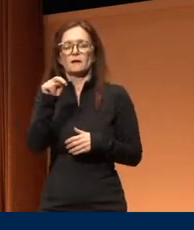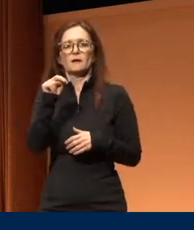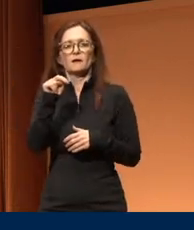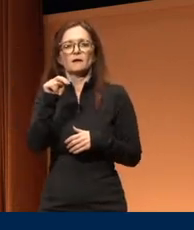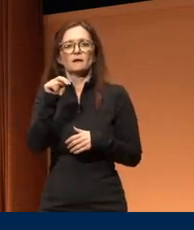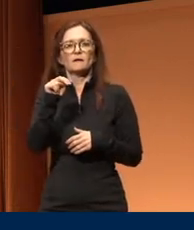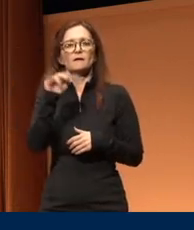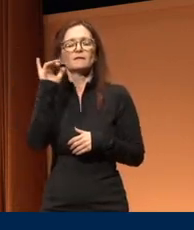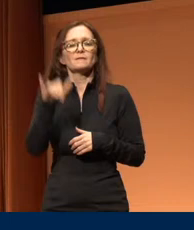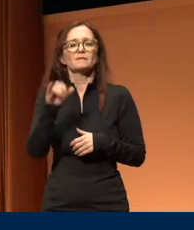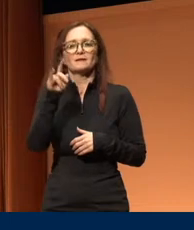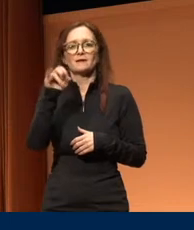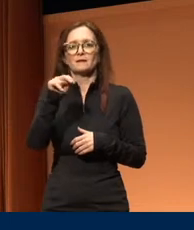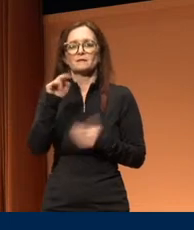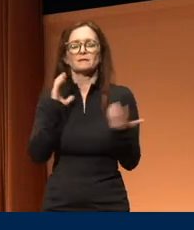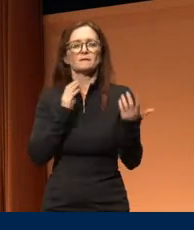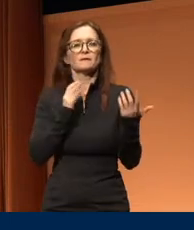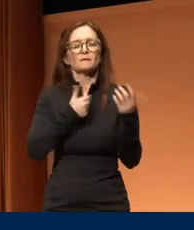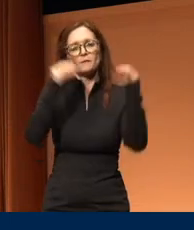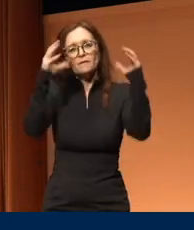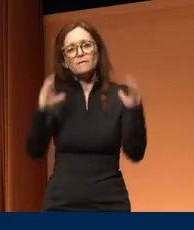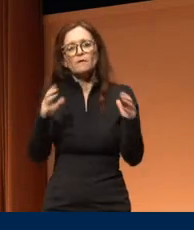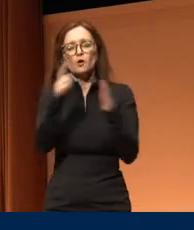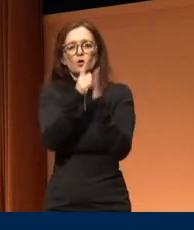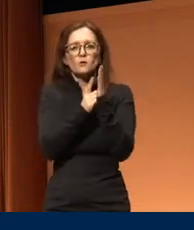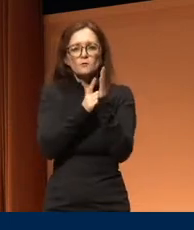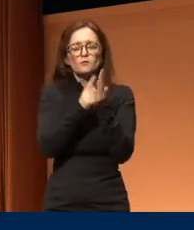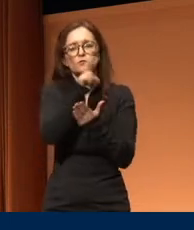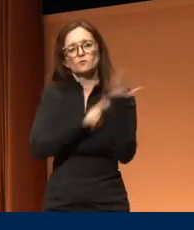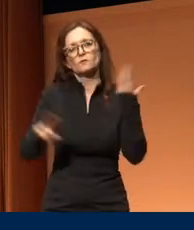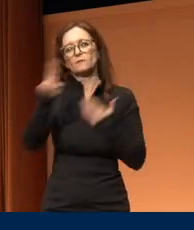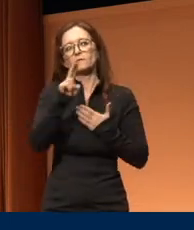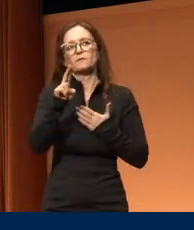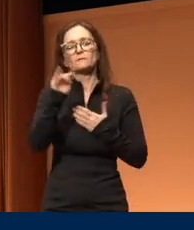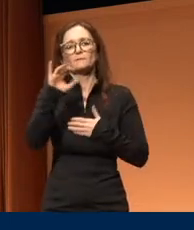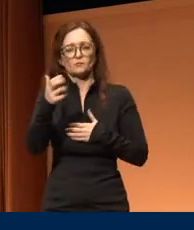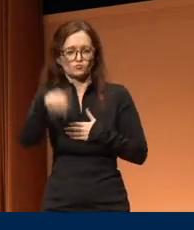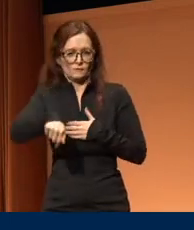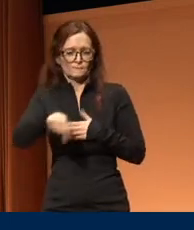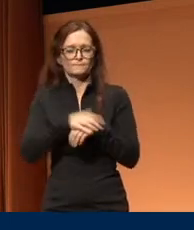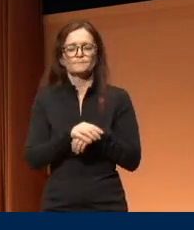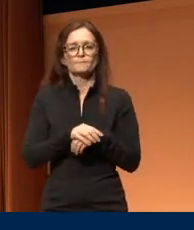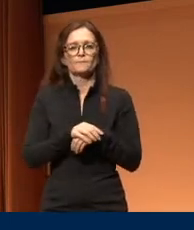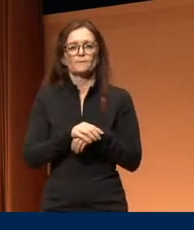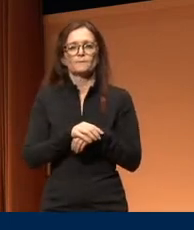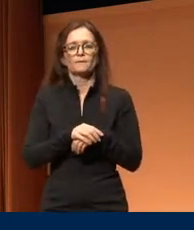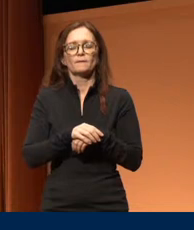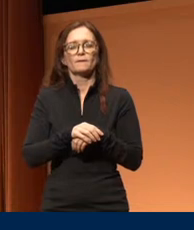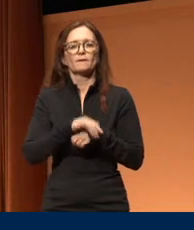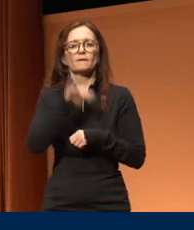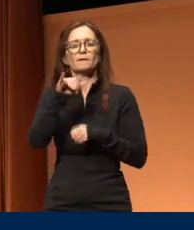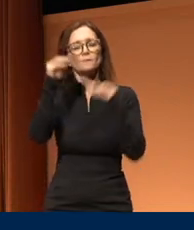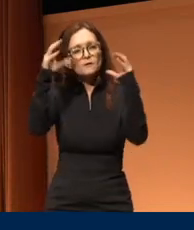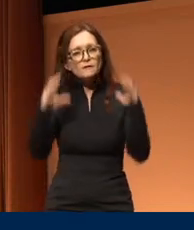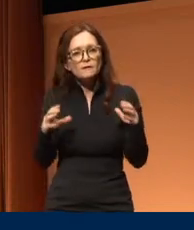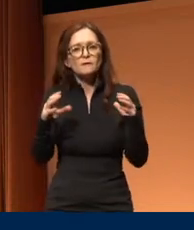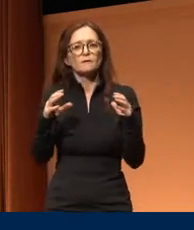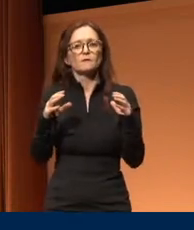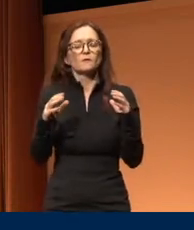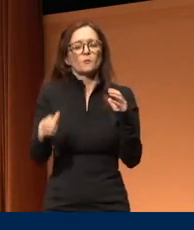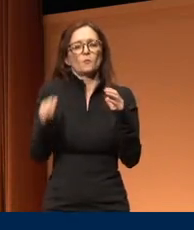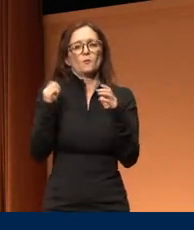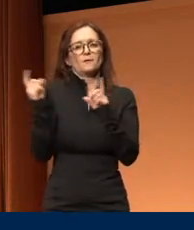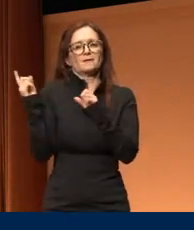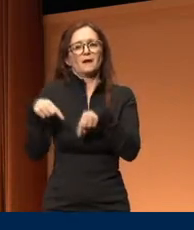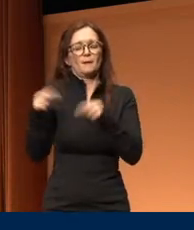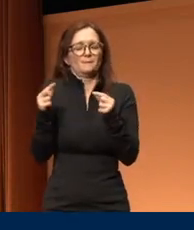Herzog, Edson R. Sunderland Professor of Law at the University of Michigan. Due to illness, Professor Herzog won't be